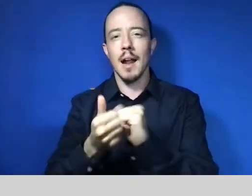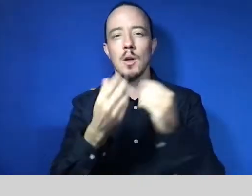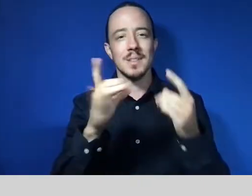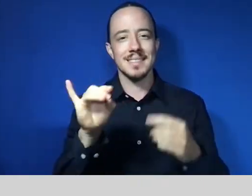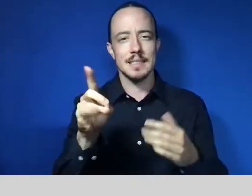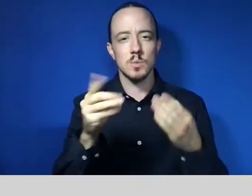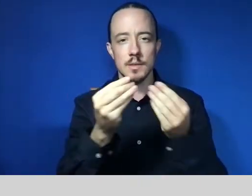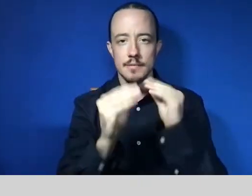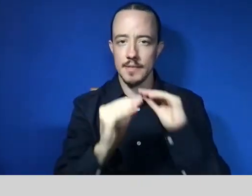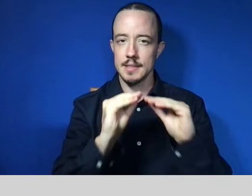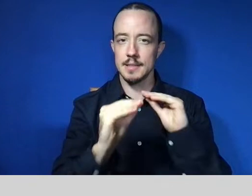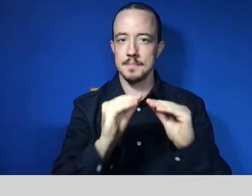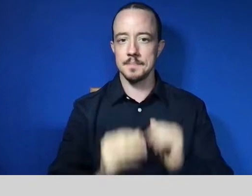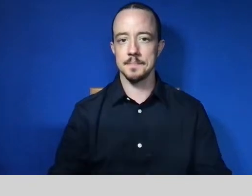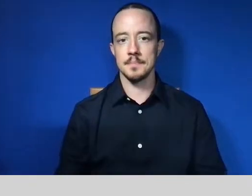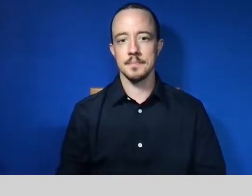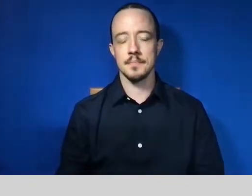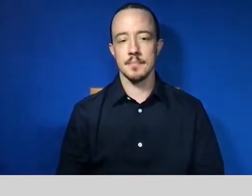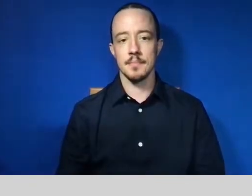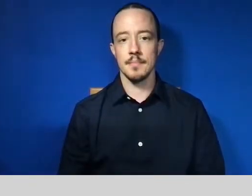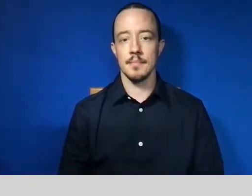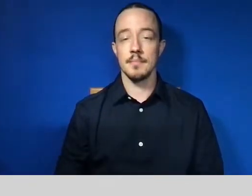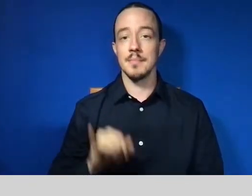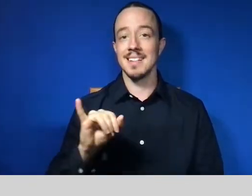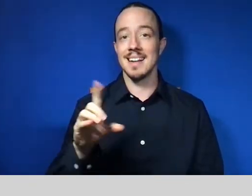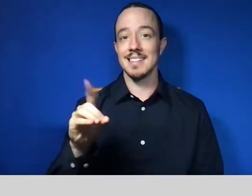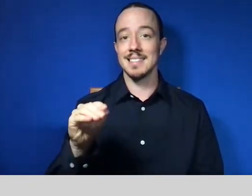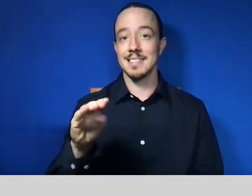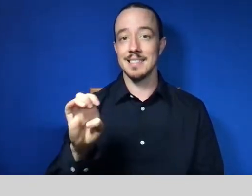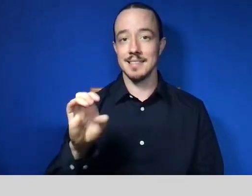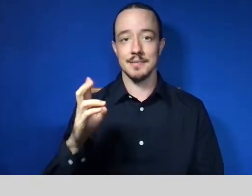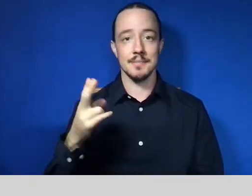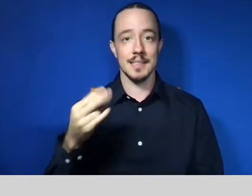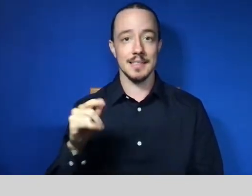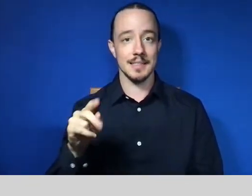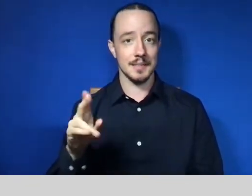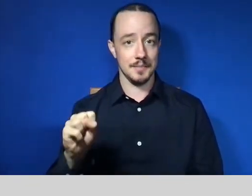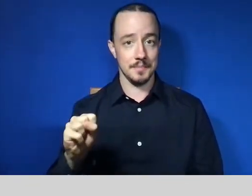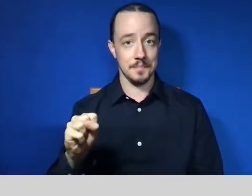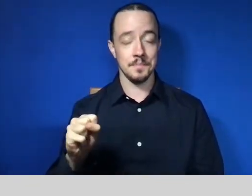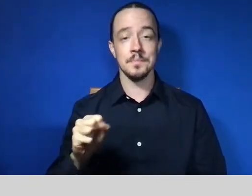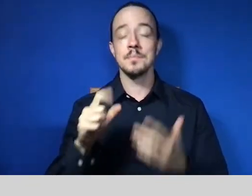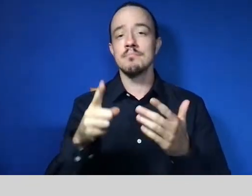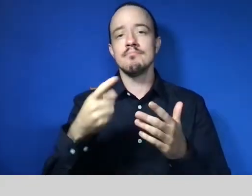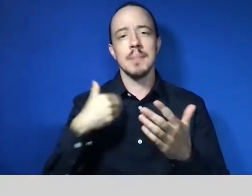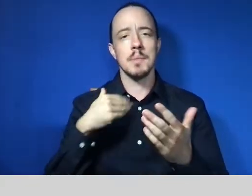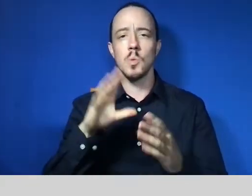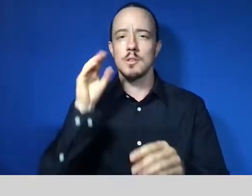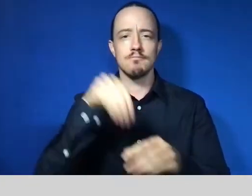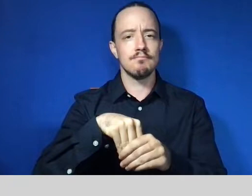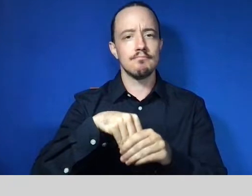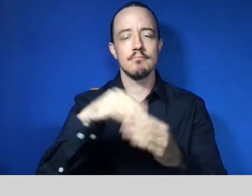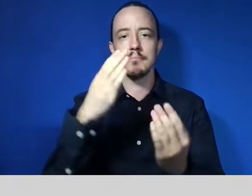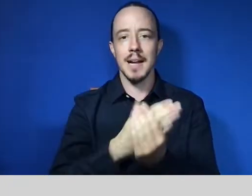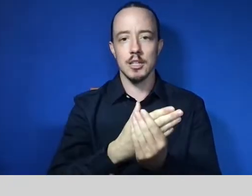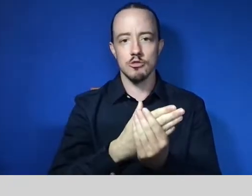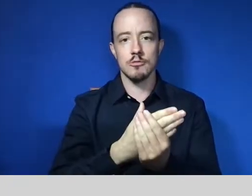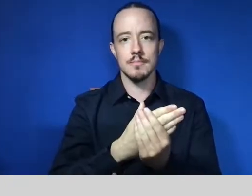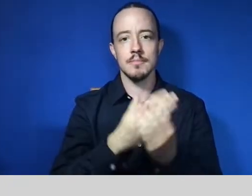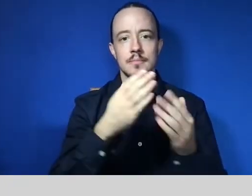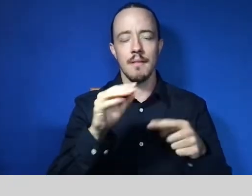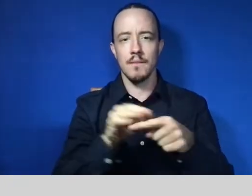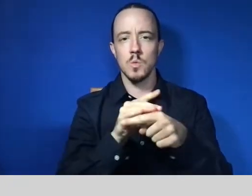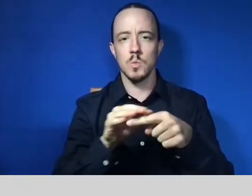how we solved them. So let's start with IDE hinting. Say you want to implement a package that is called